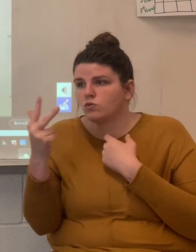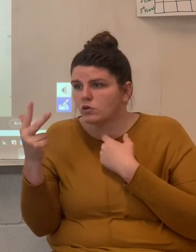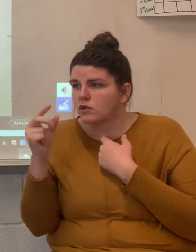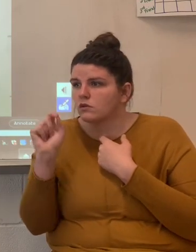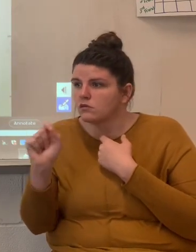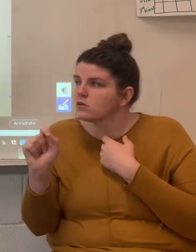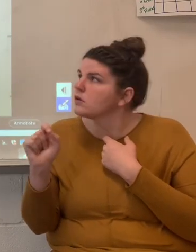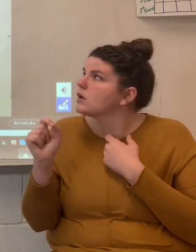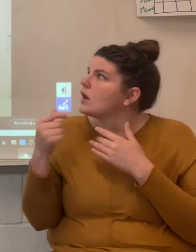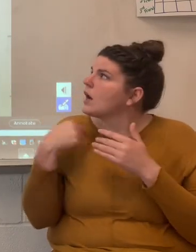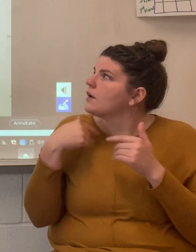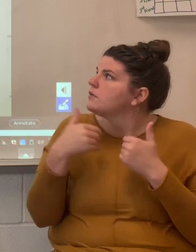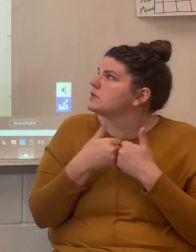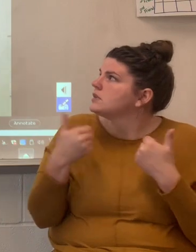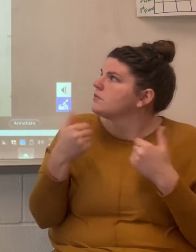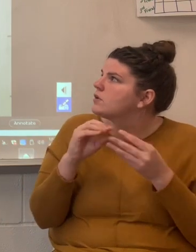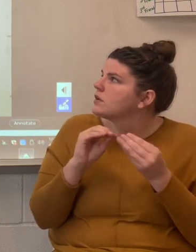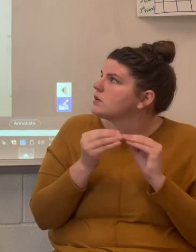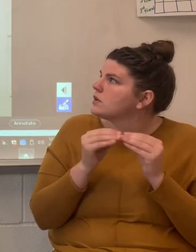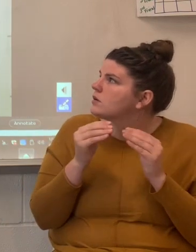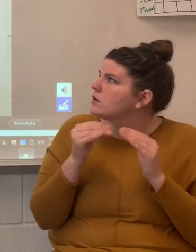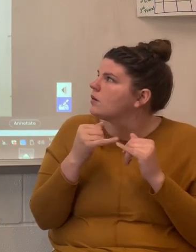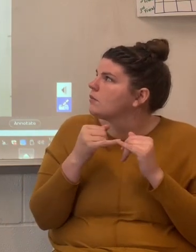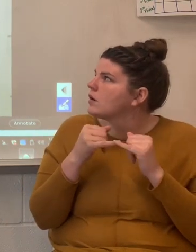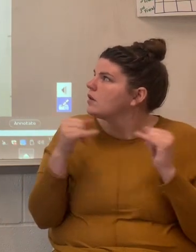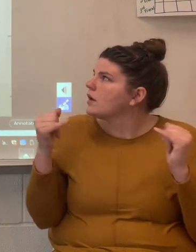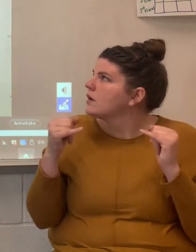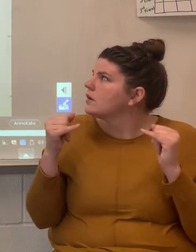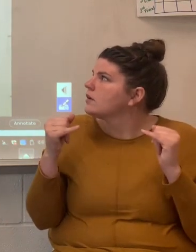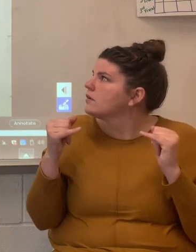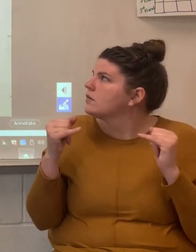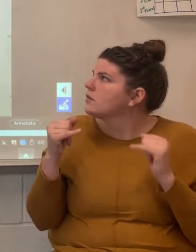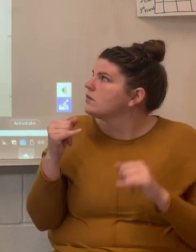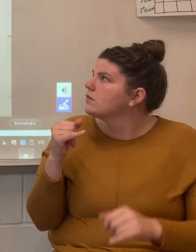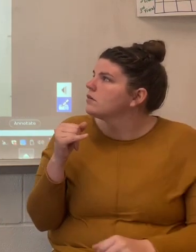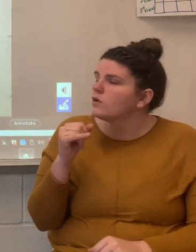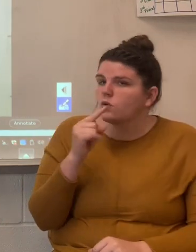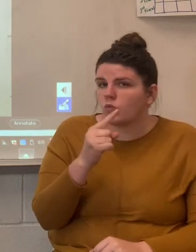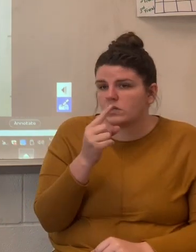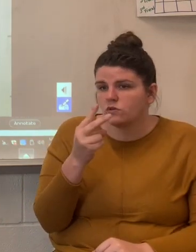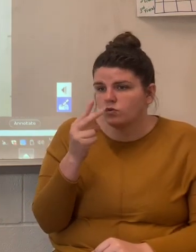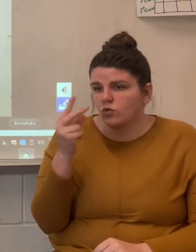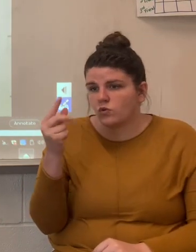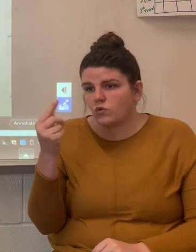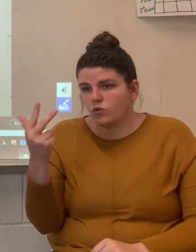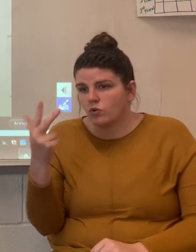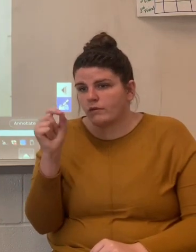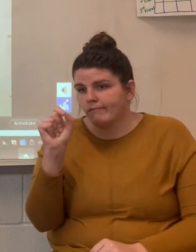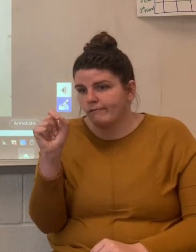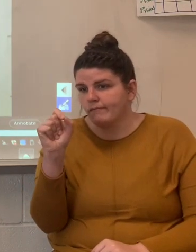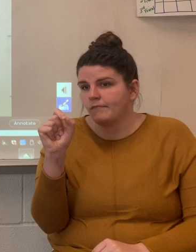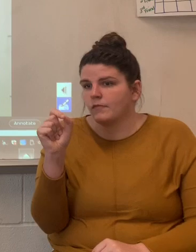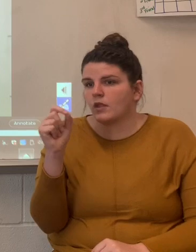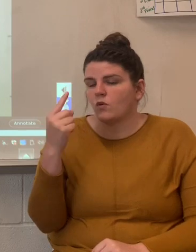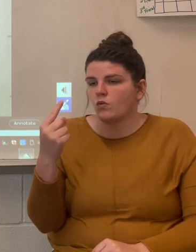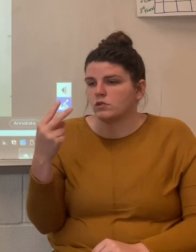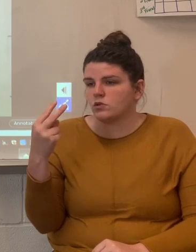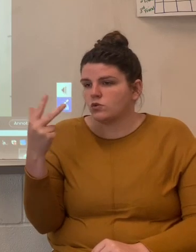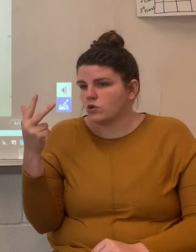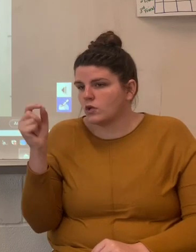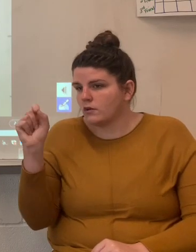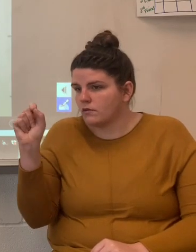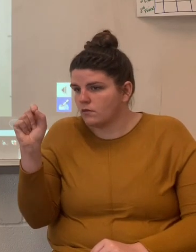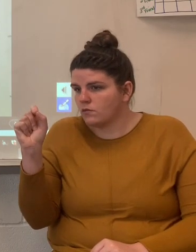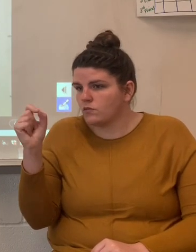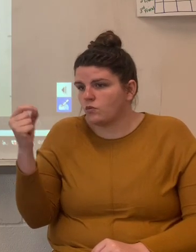I'm separating my number line into my 3/4. 1, 2, 3, dot. 1, 2, 3, dot.